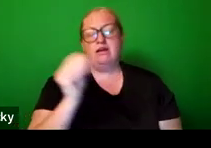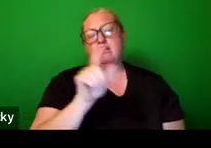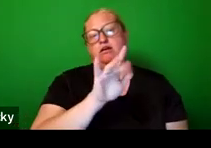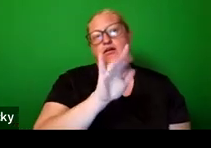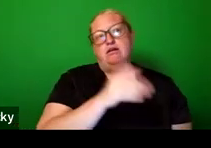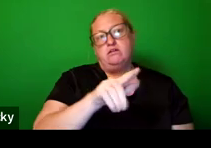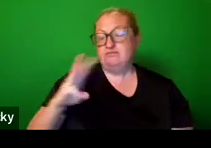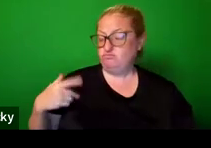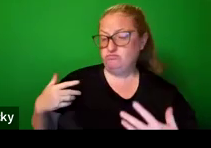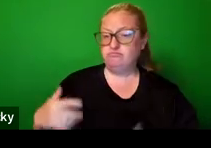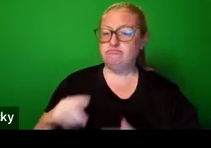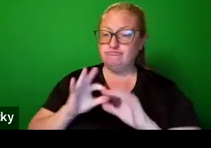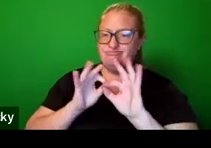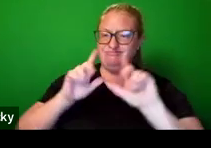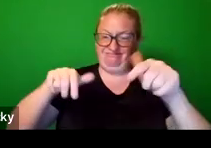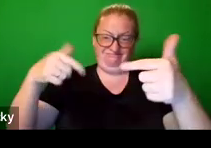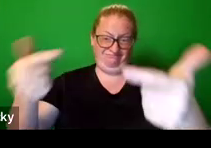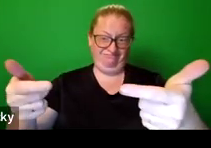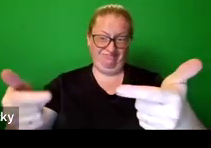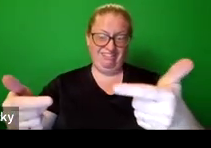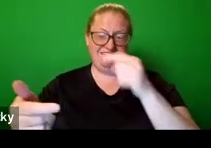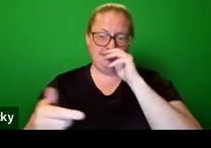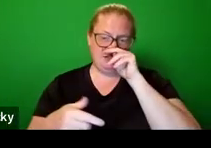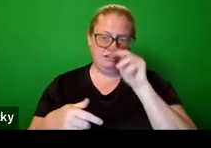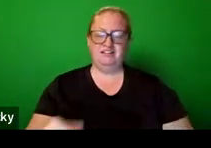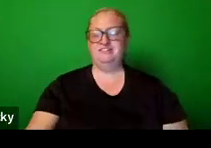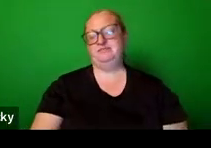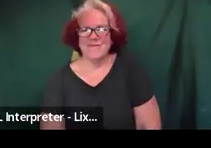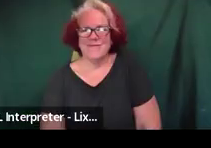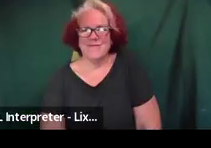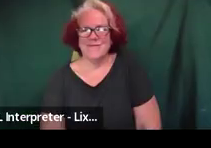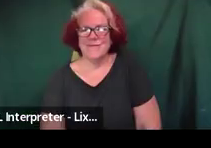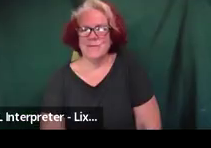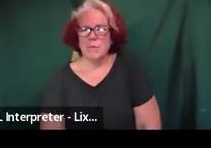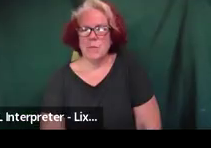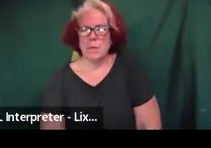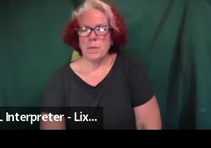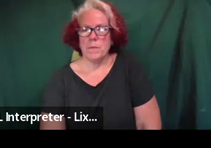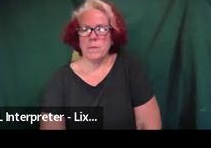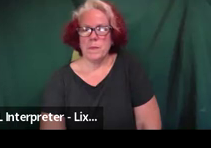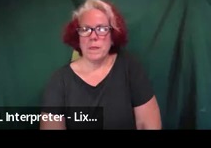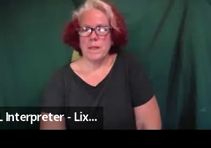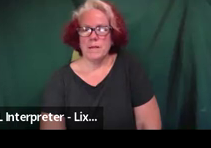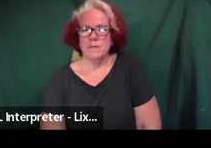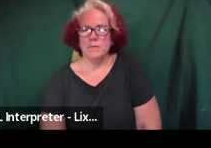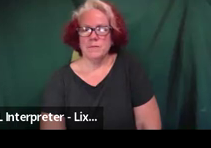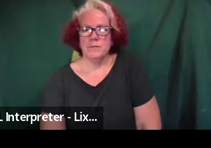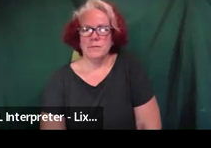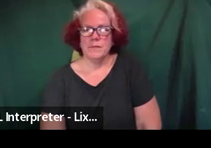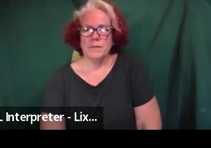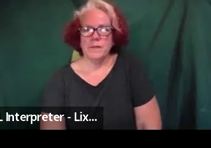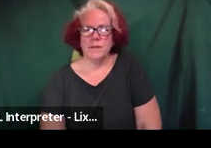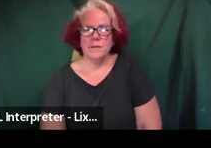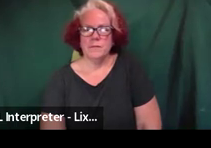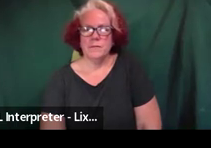so, but we are gonna have some costs of the transition. Right, right. No, so I think net positive. And one thing we wanna show is also, we do our projections, you know,